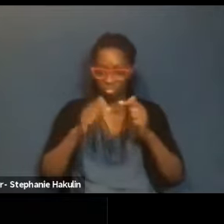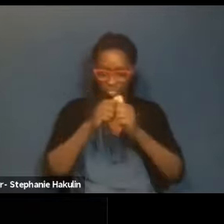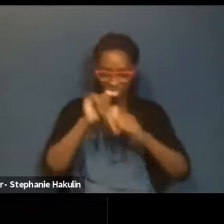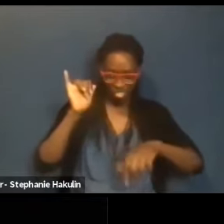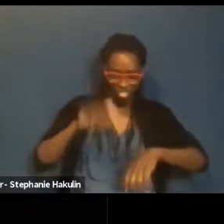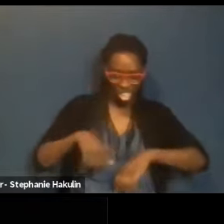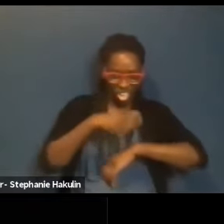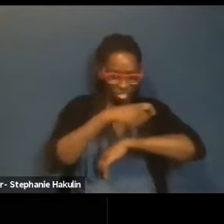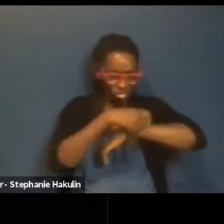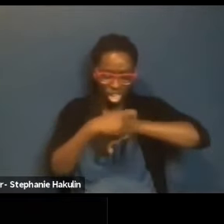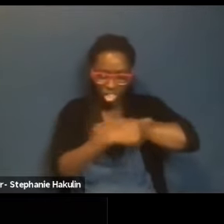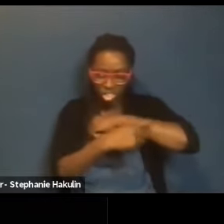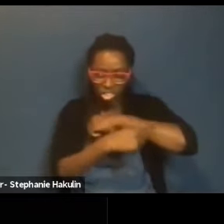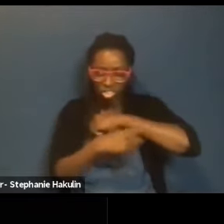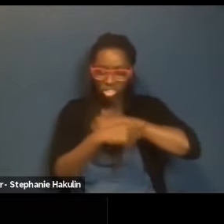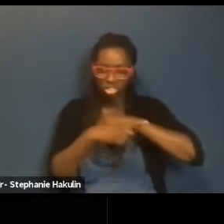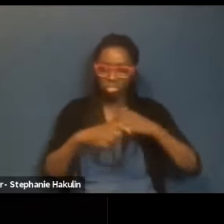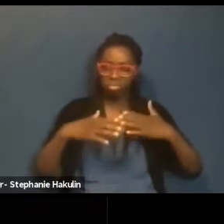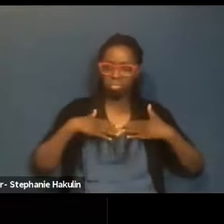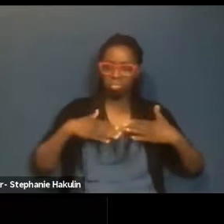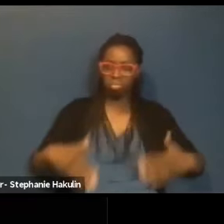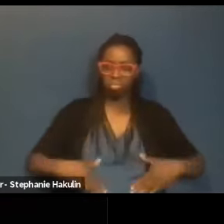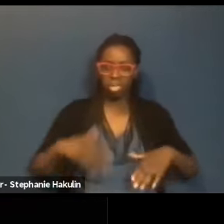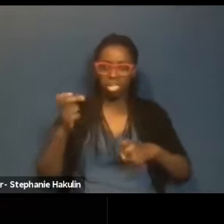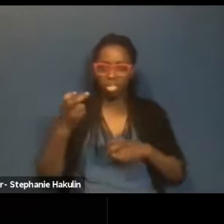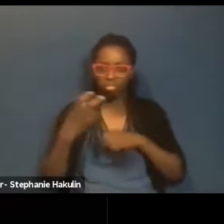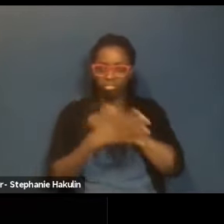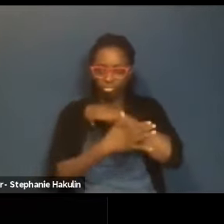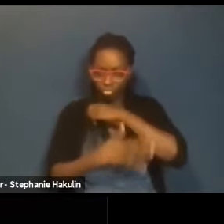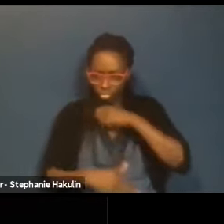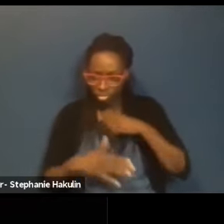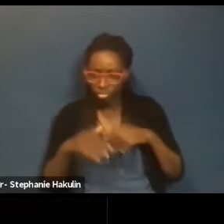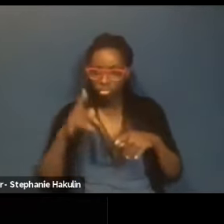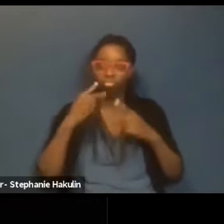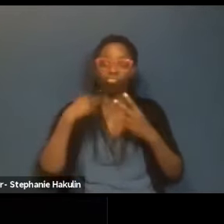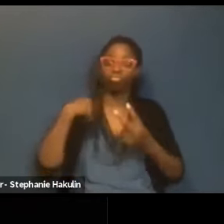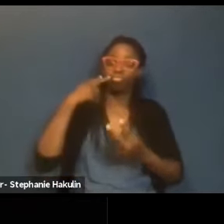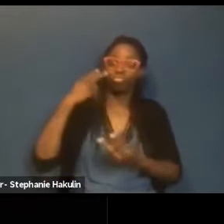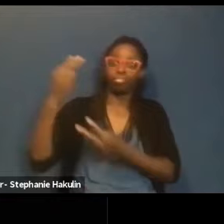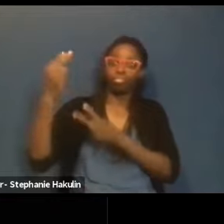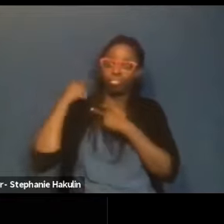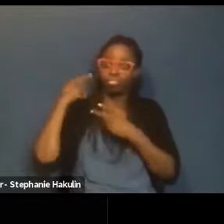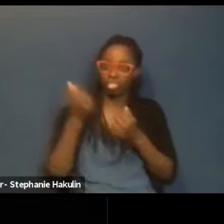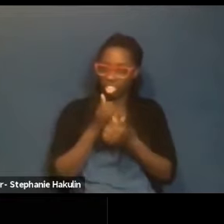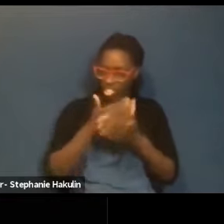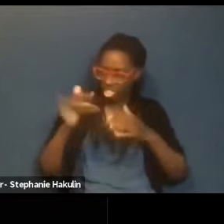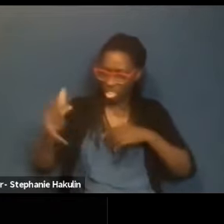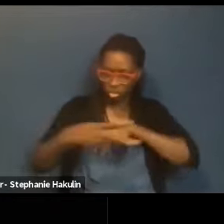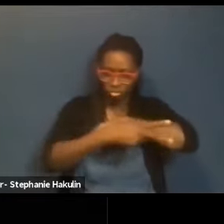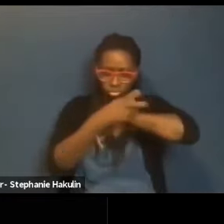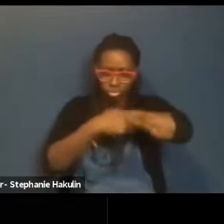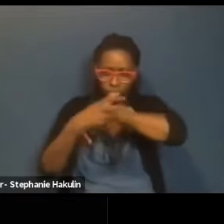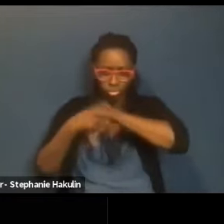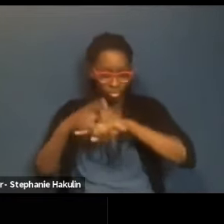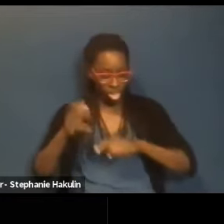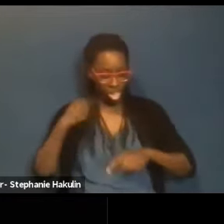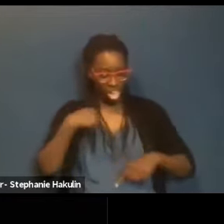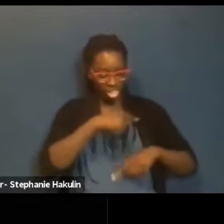with memory, bodies only left with the last of what they took from us, bodies left with an image of